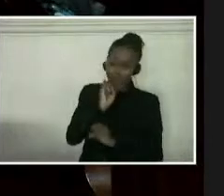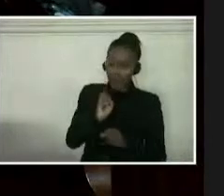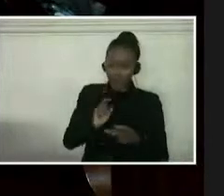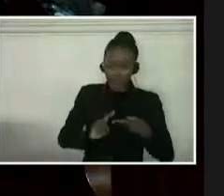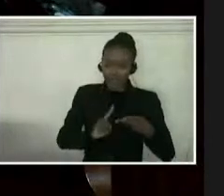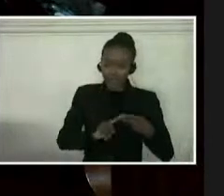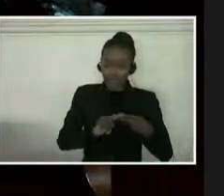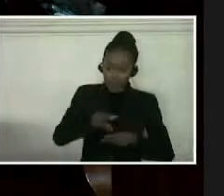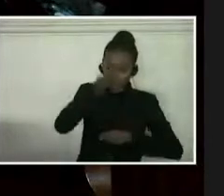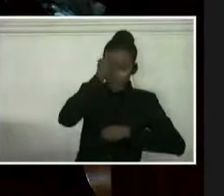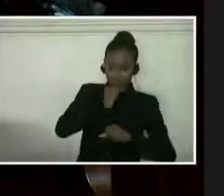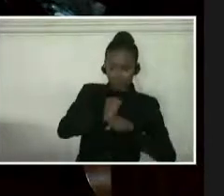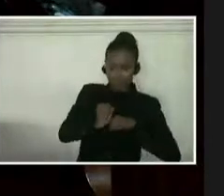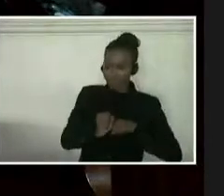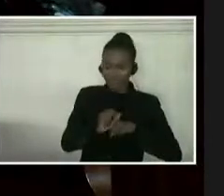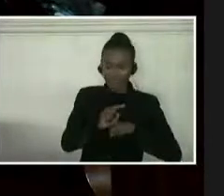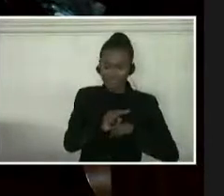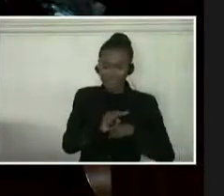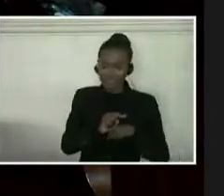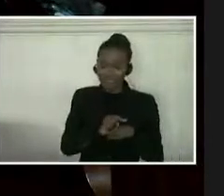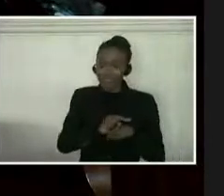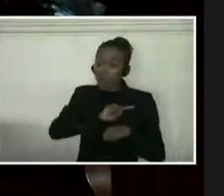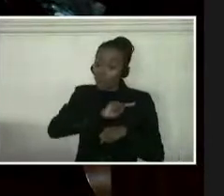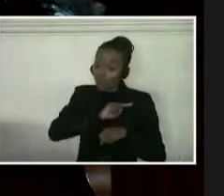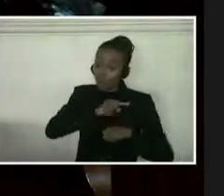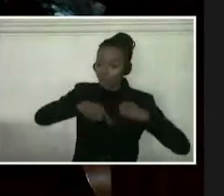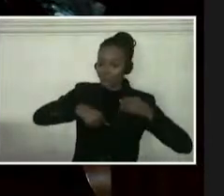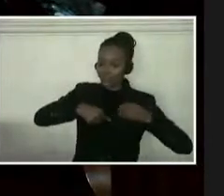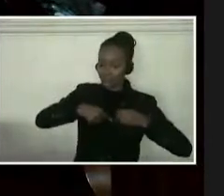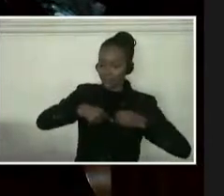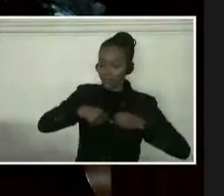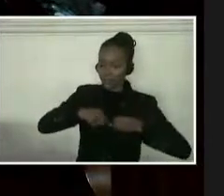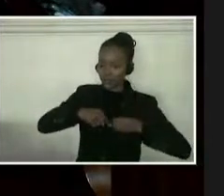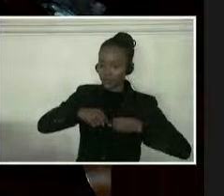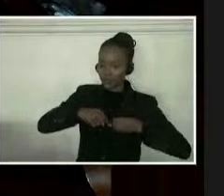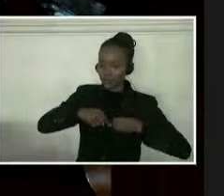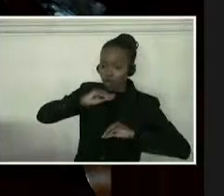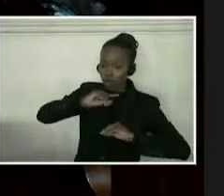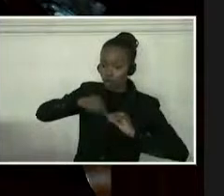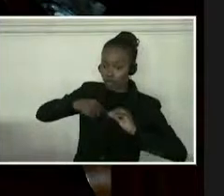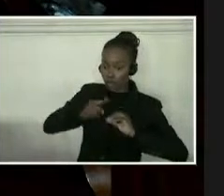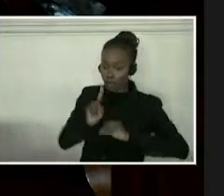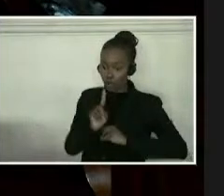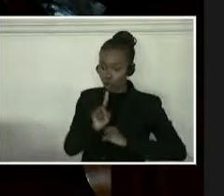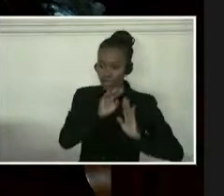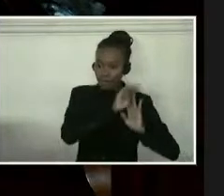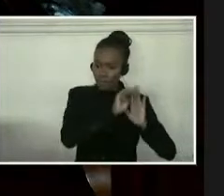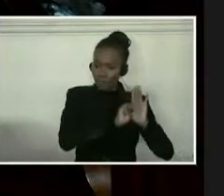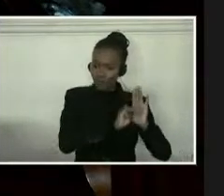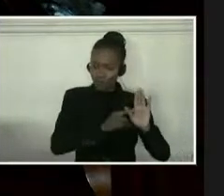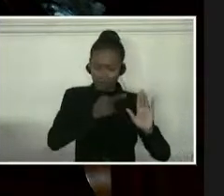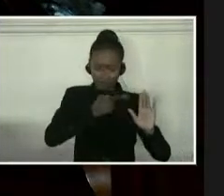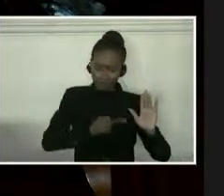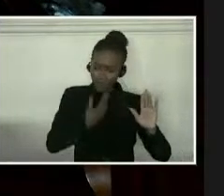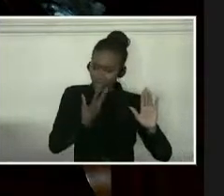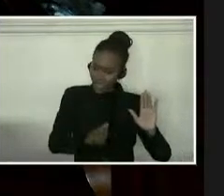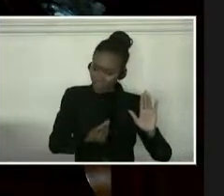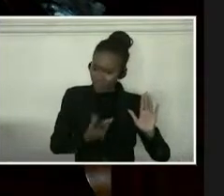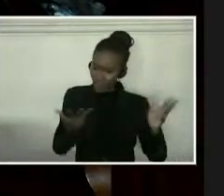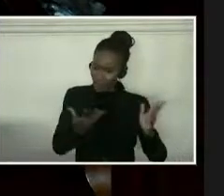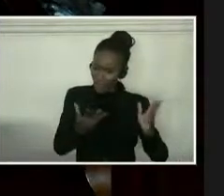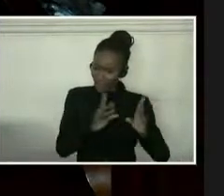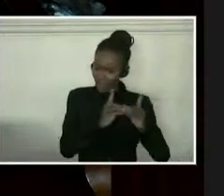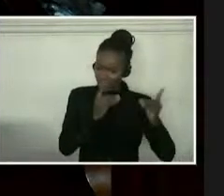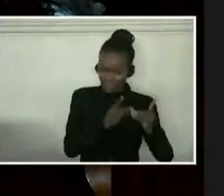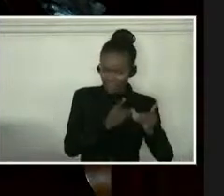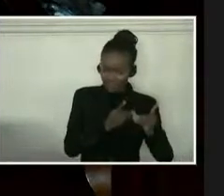not learn because when you talk about the programs that we are having in different